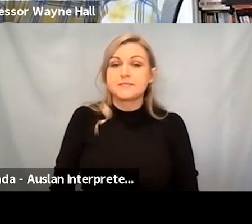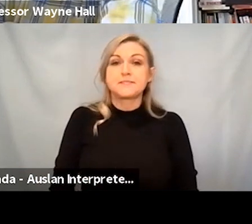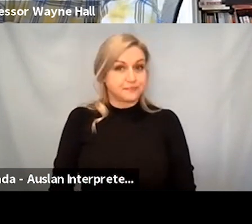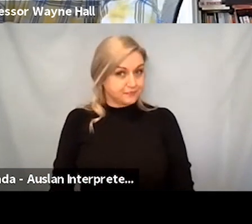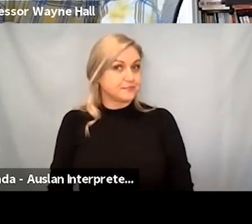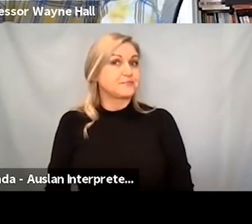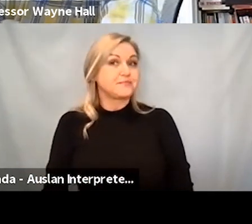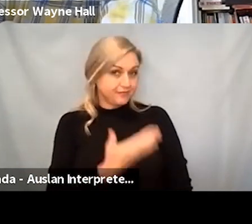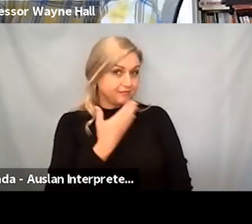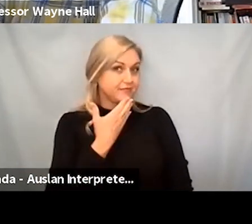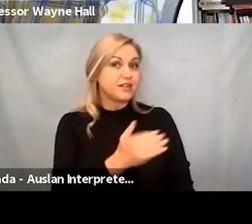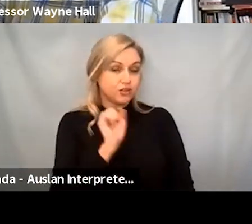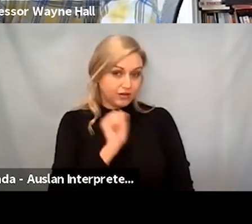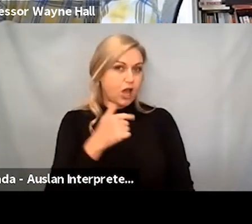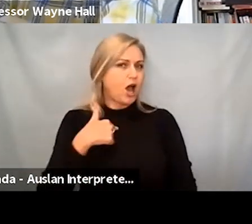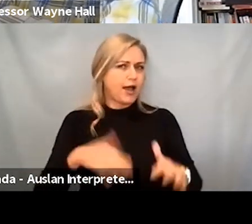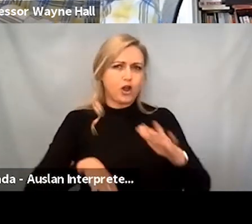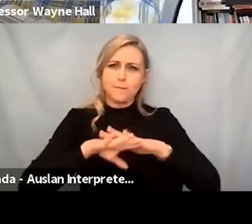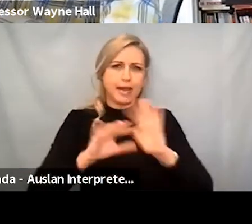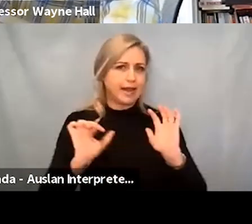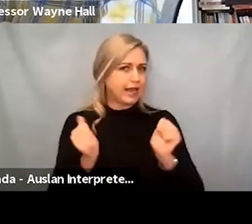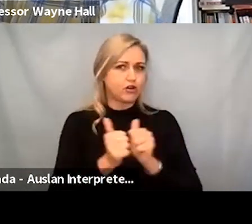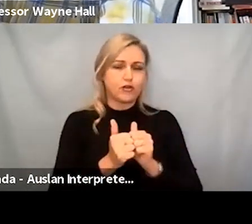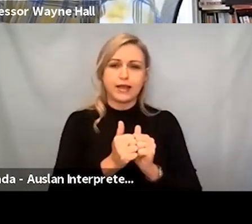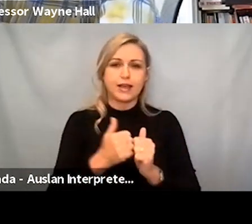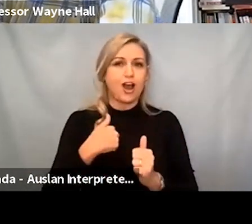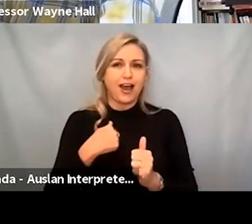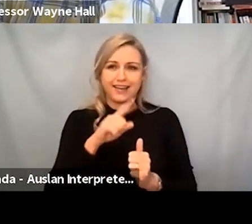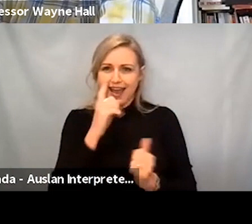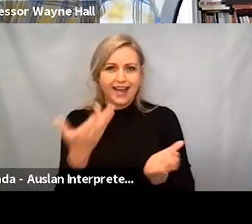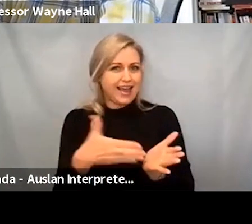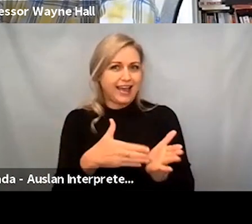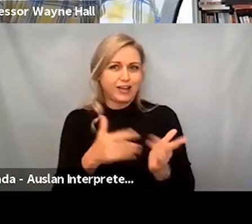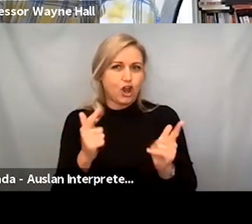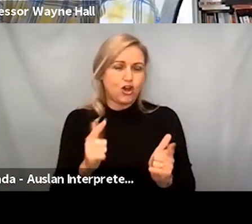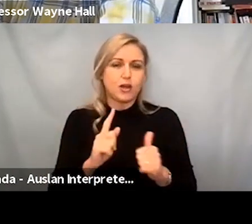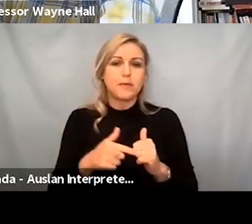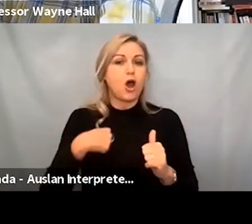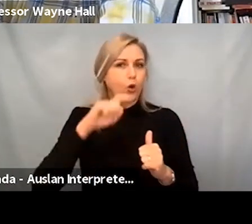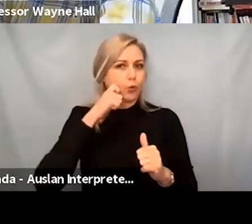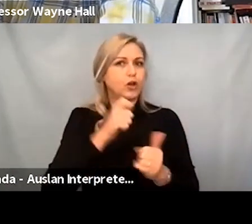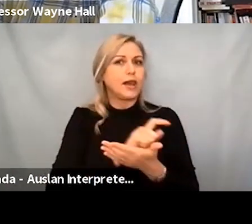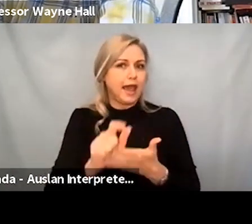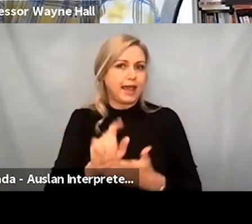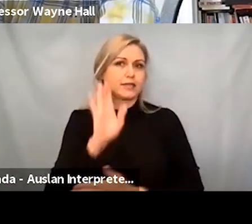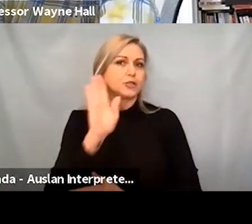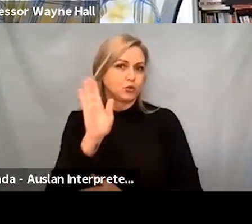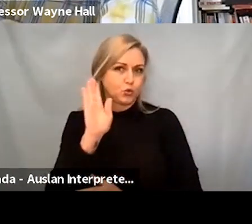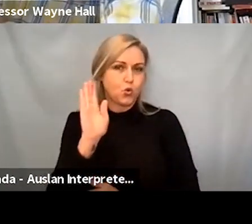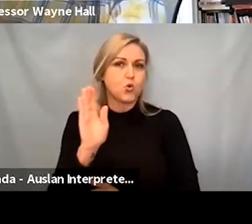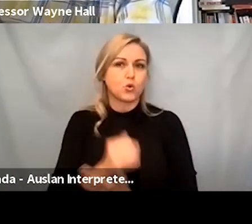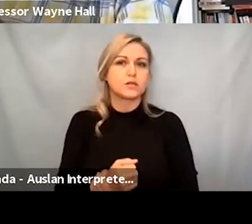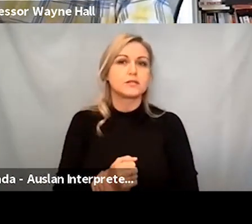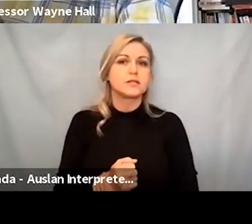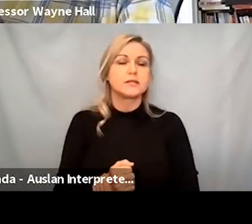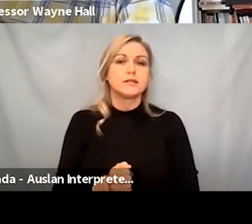Yeah, thanks, Nadine. Completely agree. I mean, I don't have a lot to add there, really. I'm going to talk a little bit about that in my talk after the panel discussion.